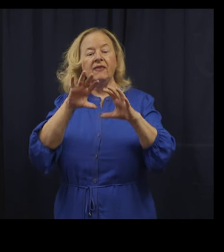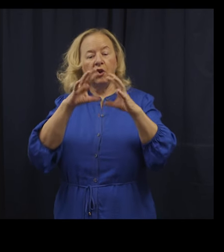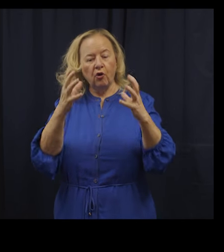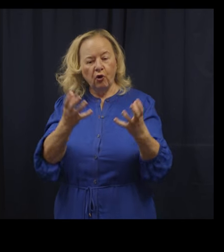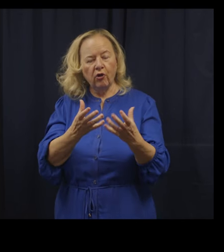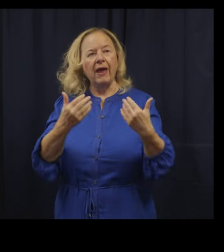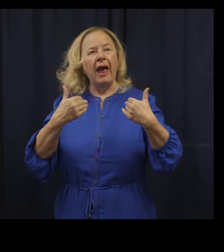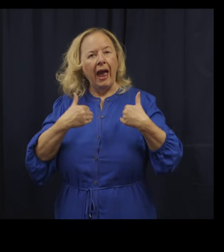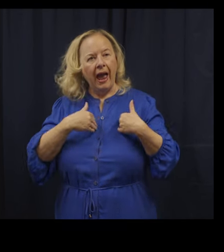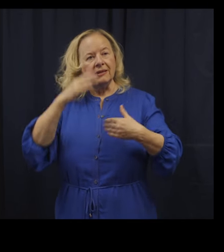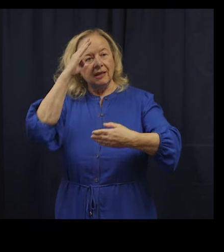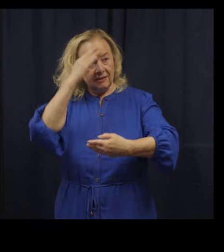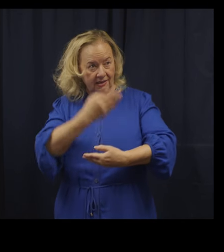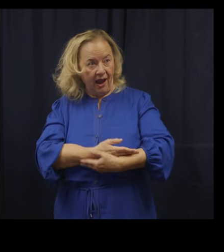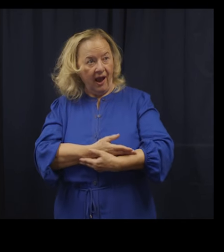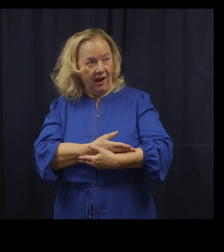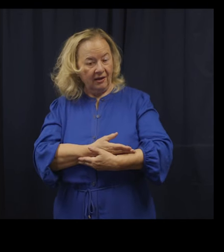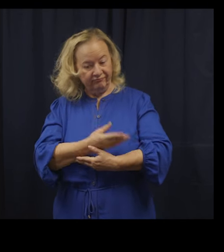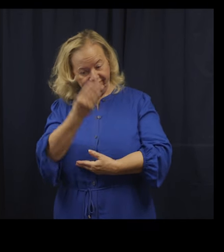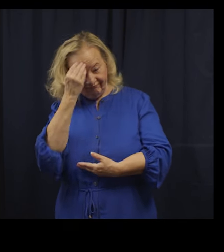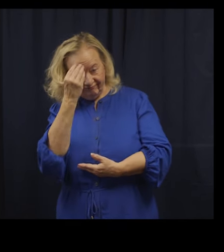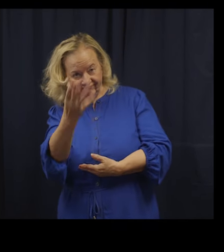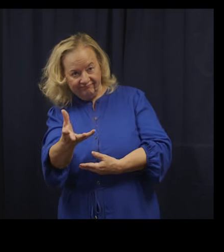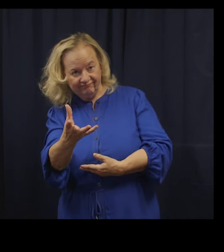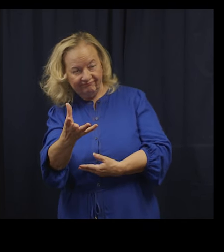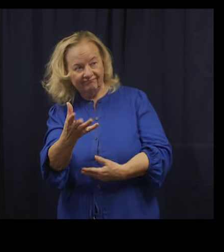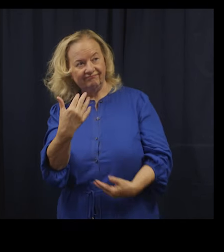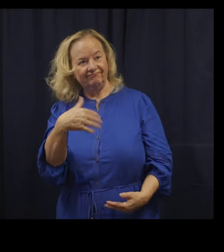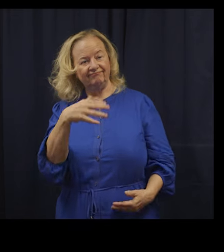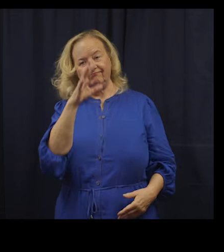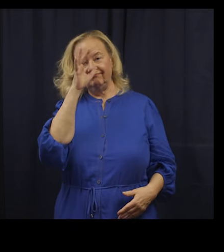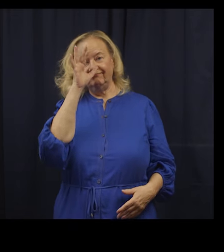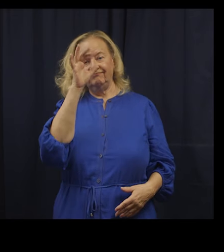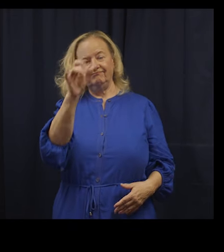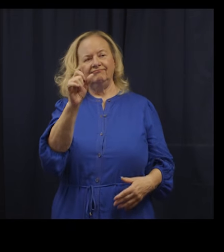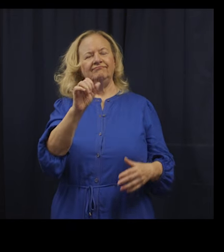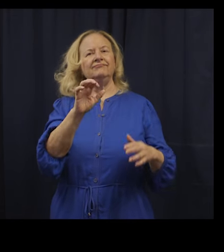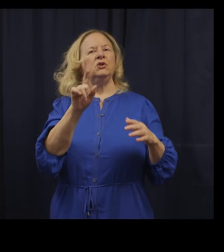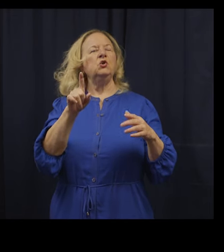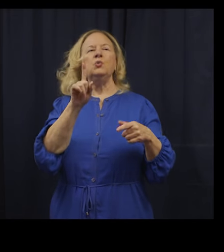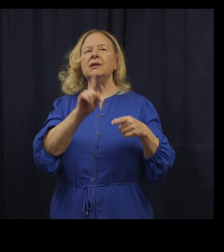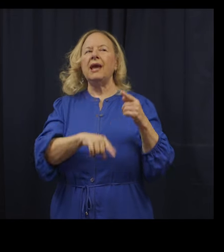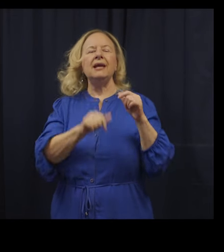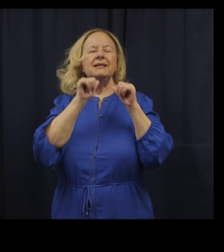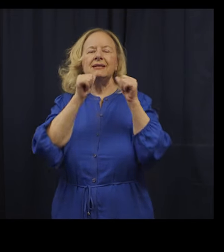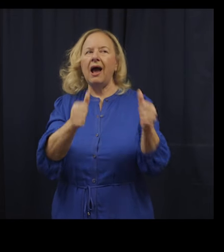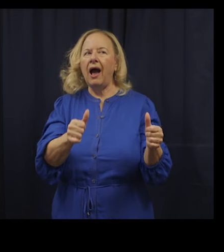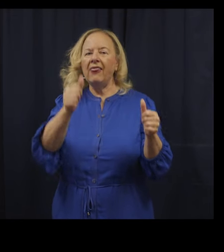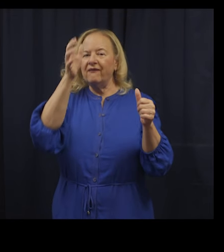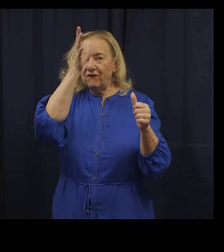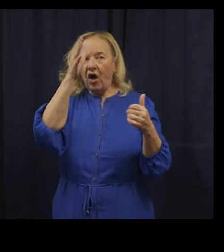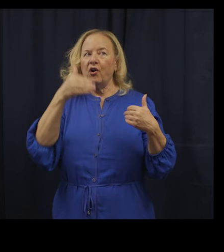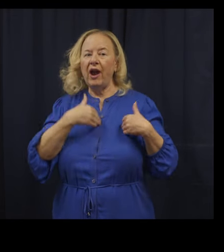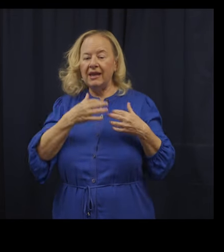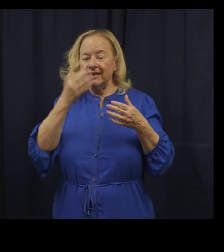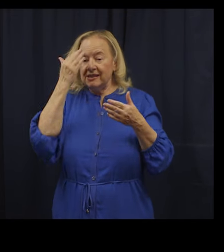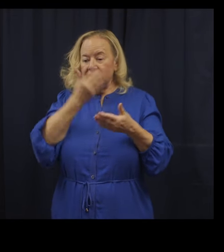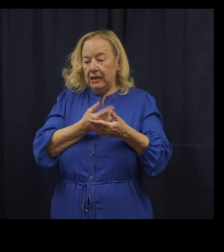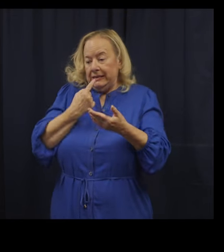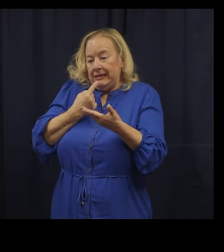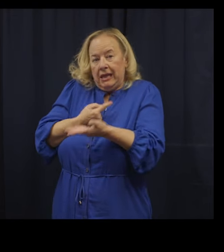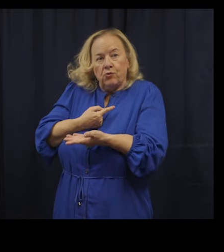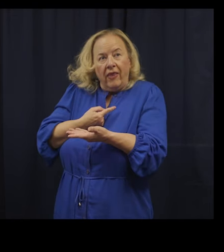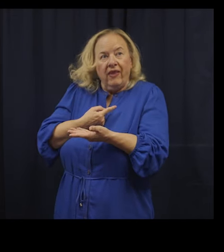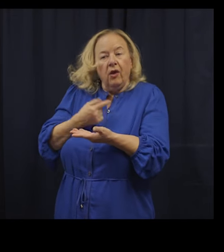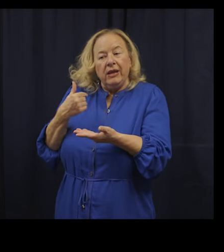son. Well, isn't that fascinating? Right there, how can you deny that the Father has a son when it says right